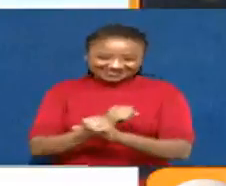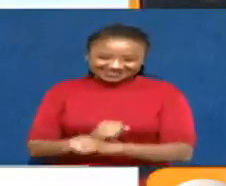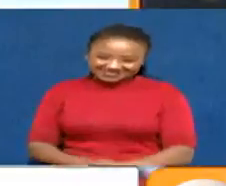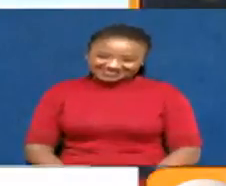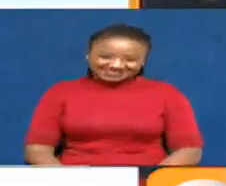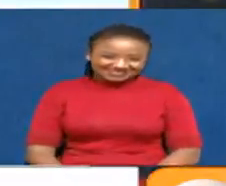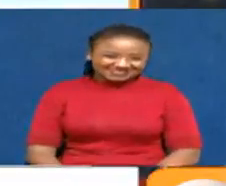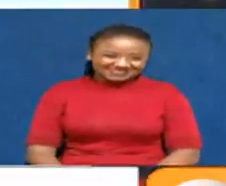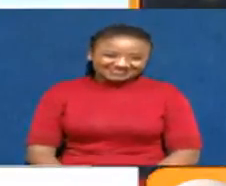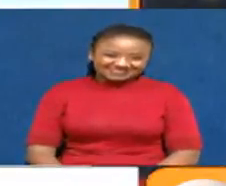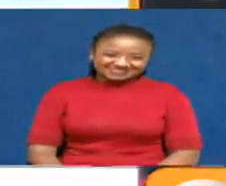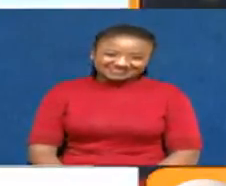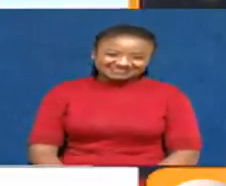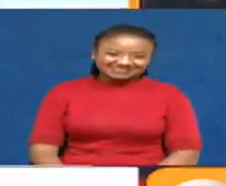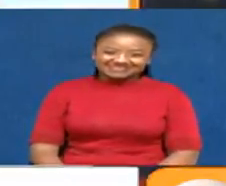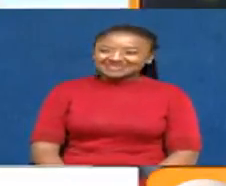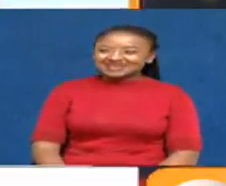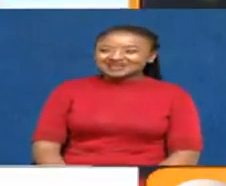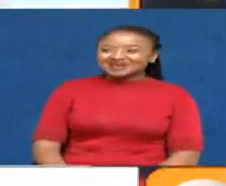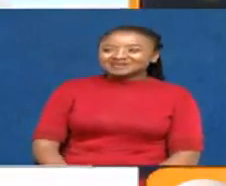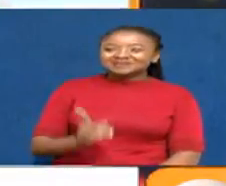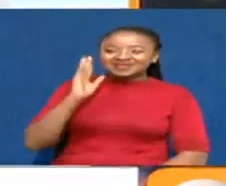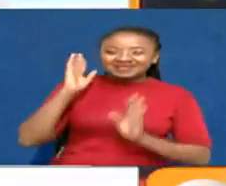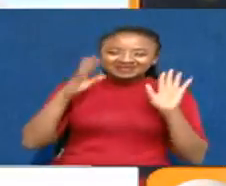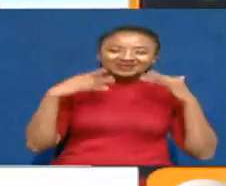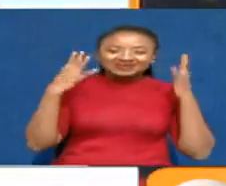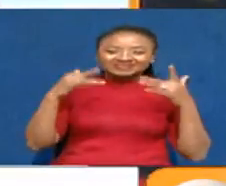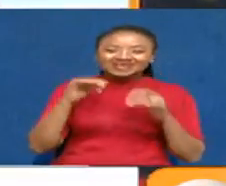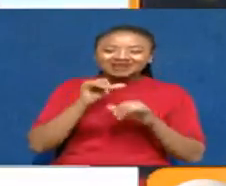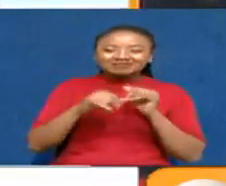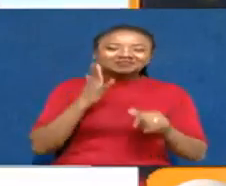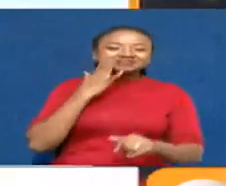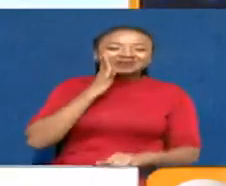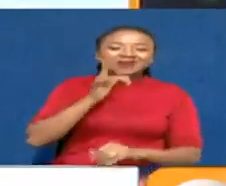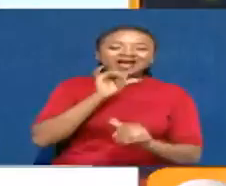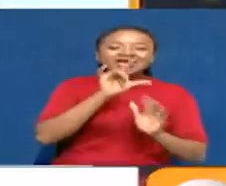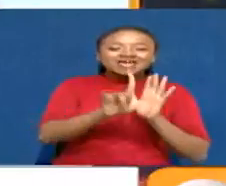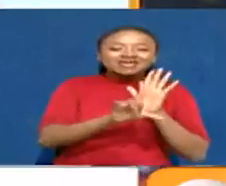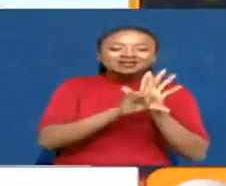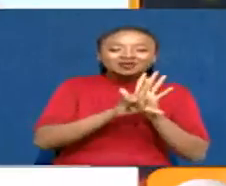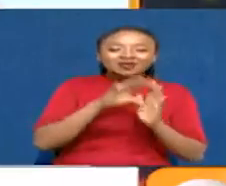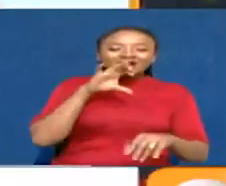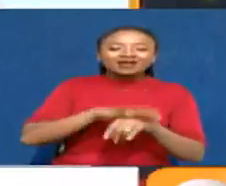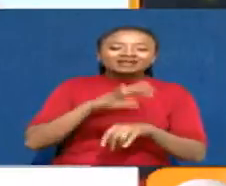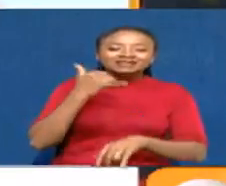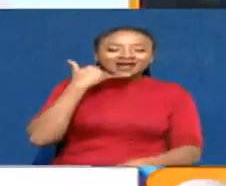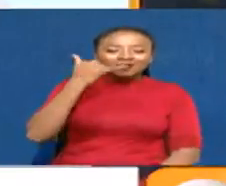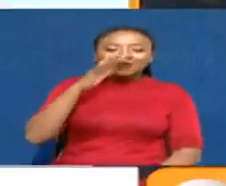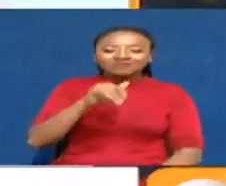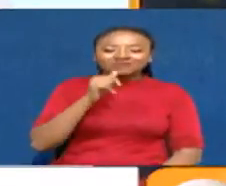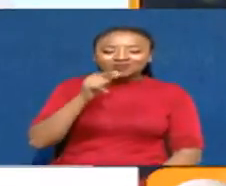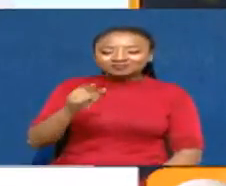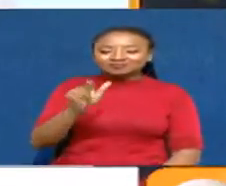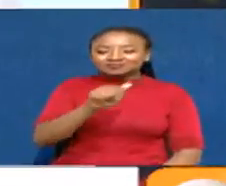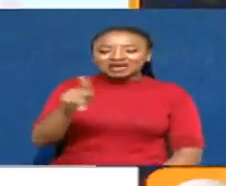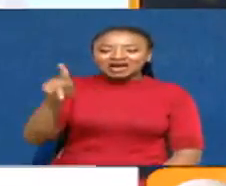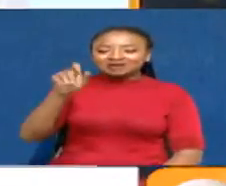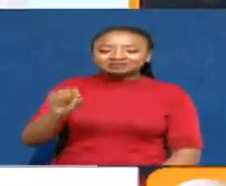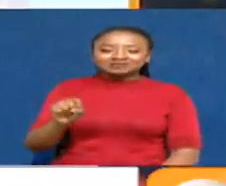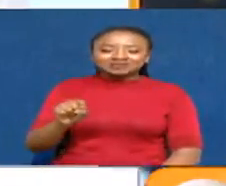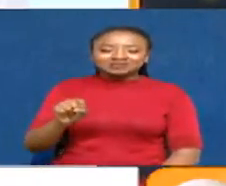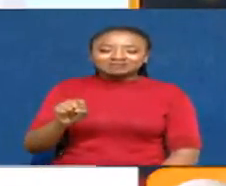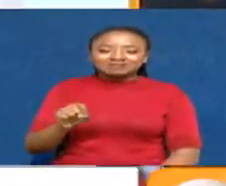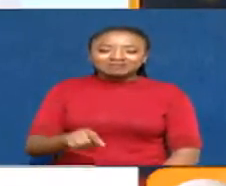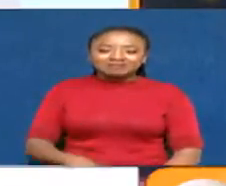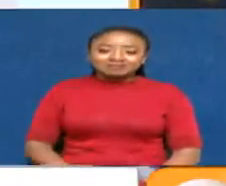John Nondiek there is concerned about his mother-in-law getting a call from CRB. But Keter, yes. Will this be something you can now stop,